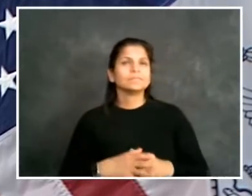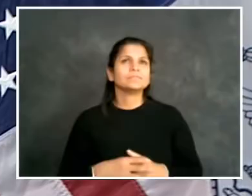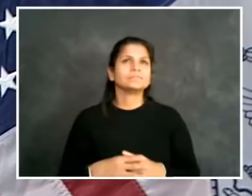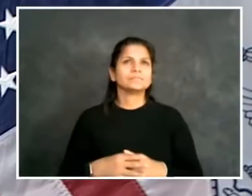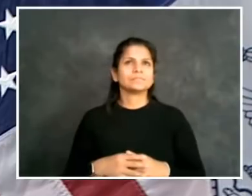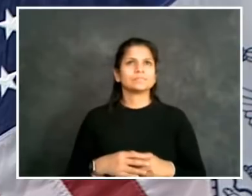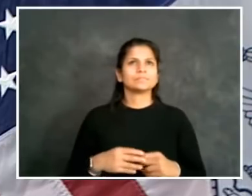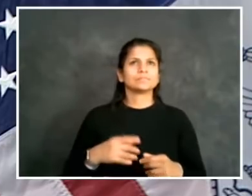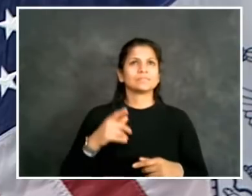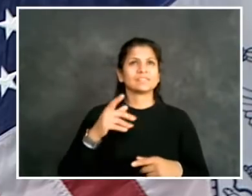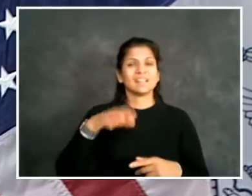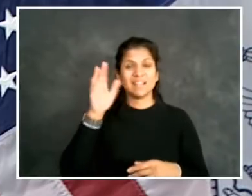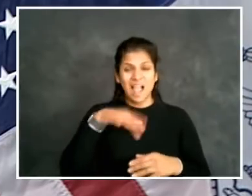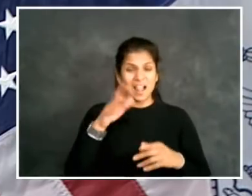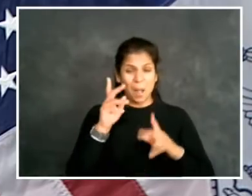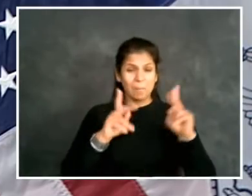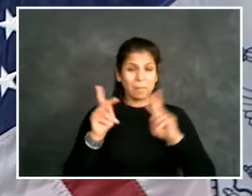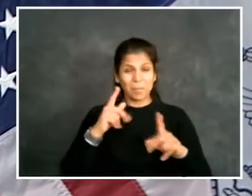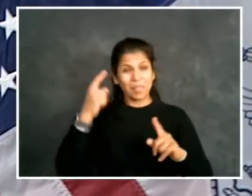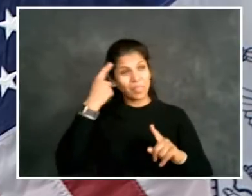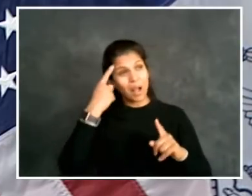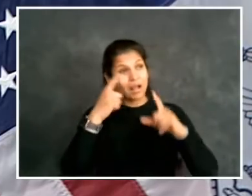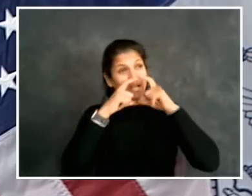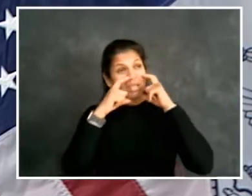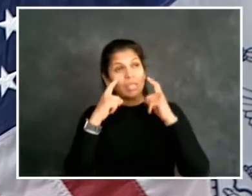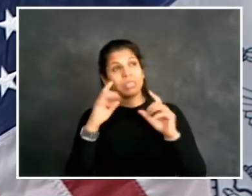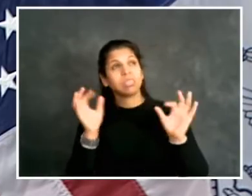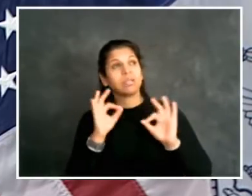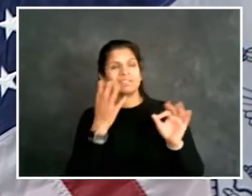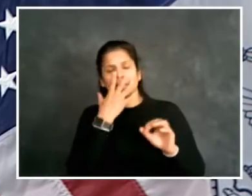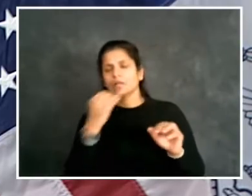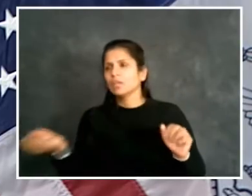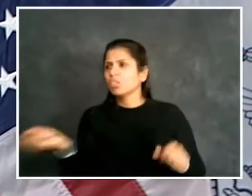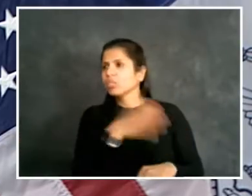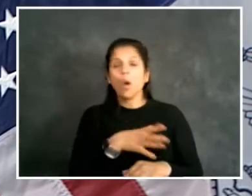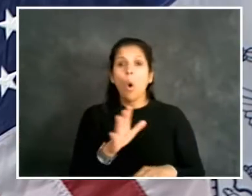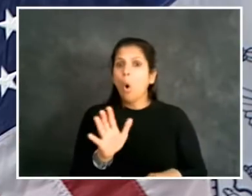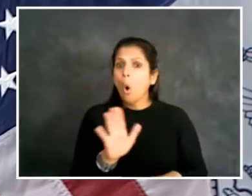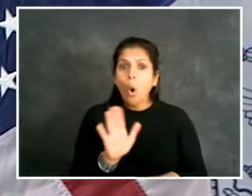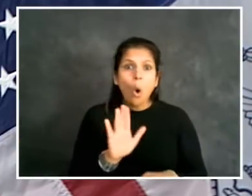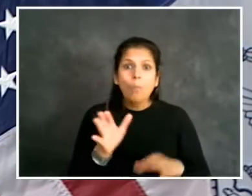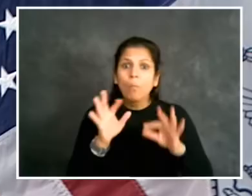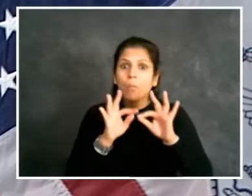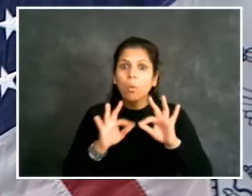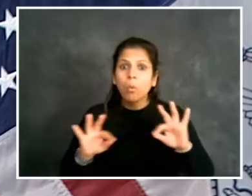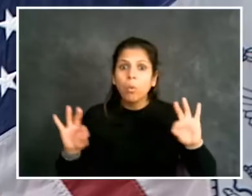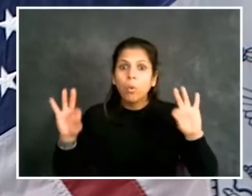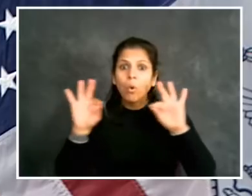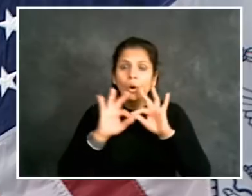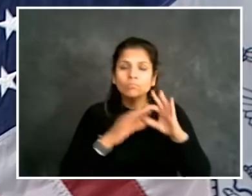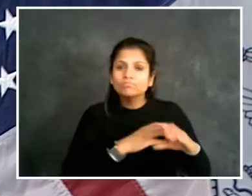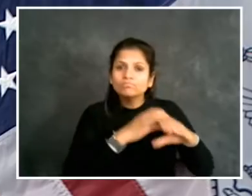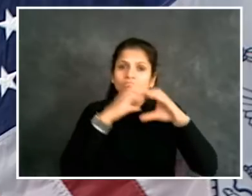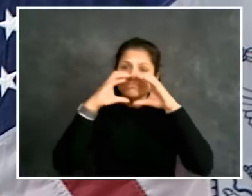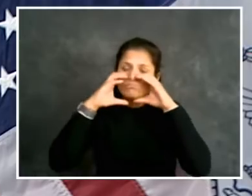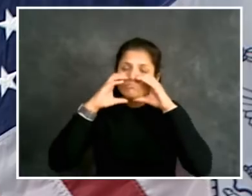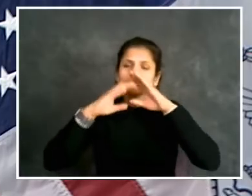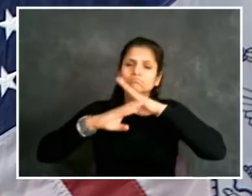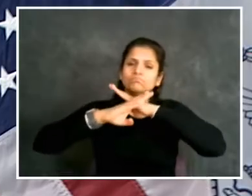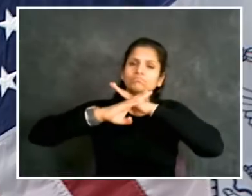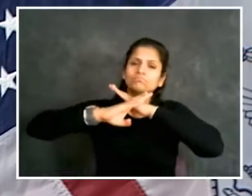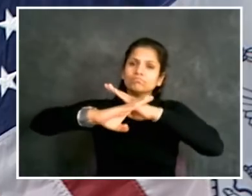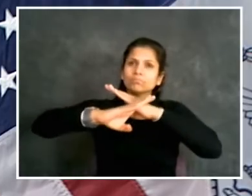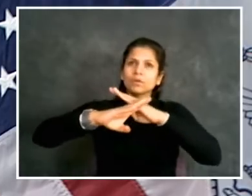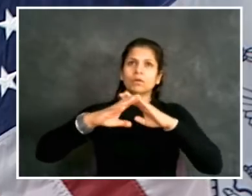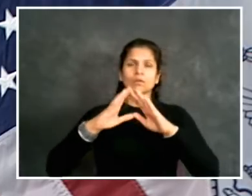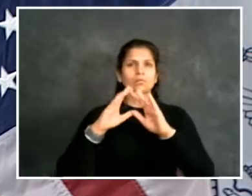It helps protect everyone around you. It helps reduce the spread of the disease. Think about the face coverings as yet another way to inhibit this